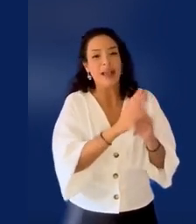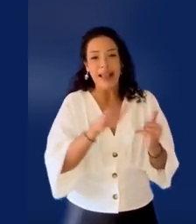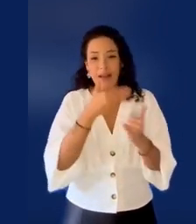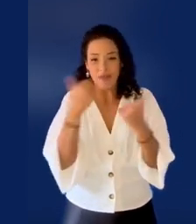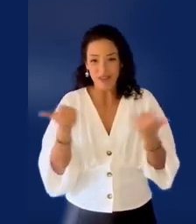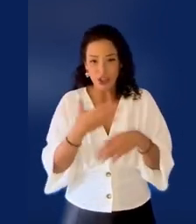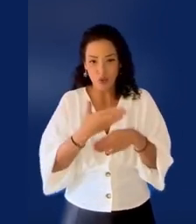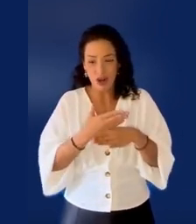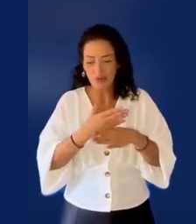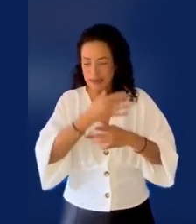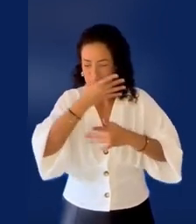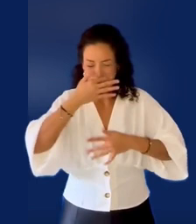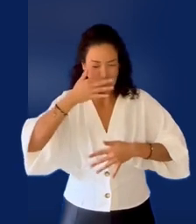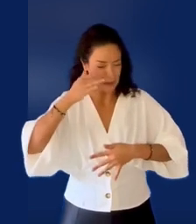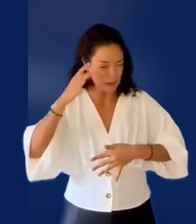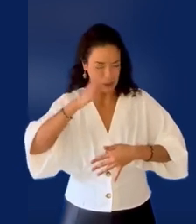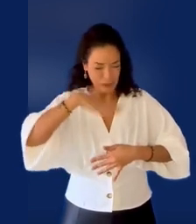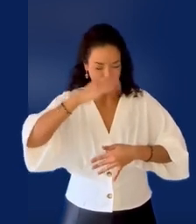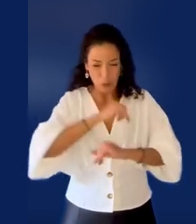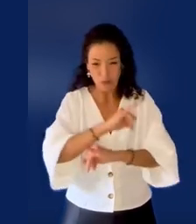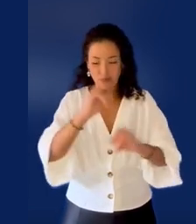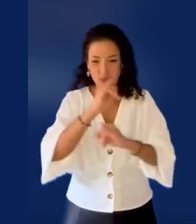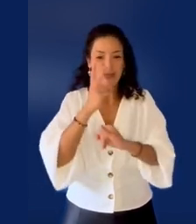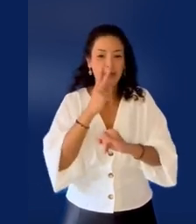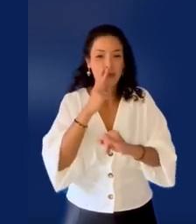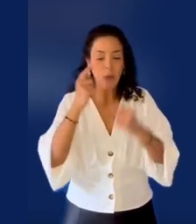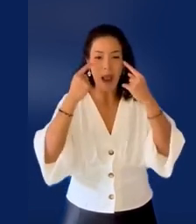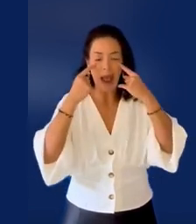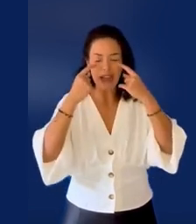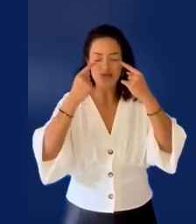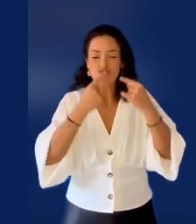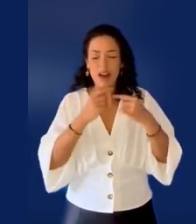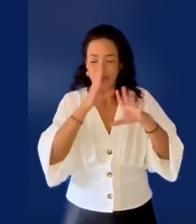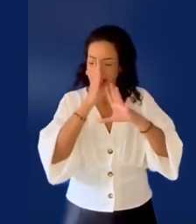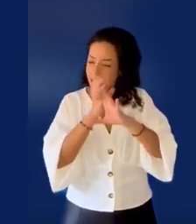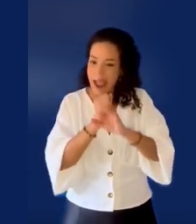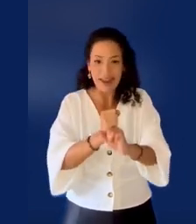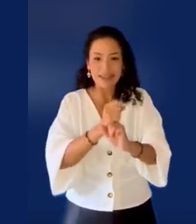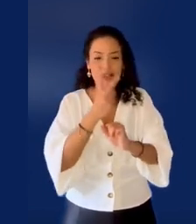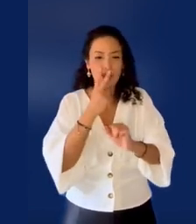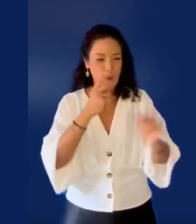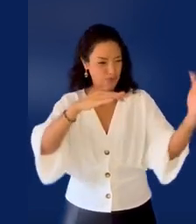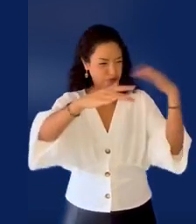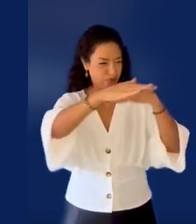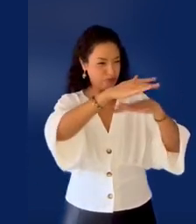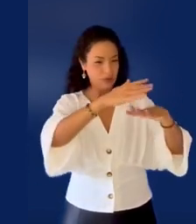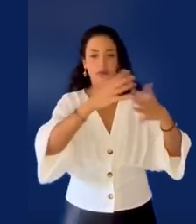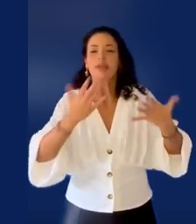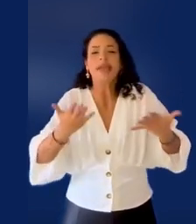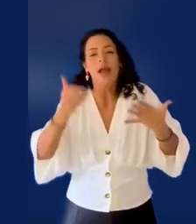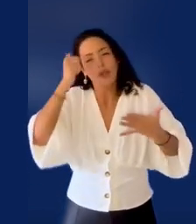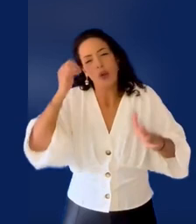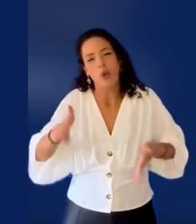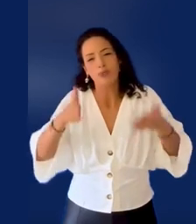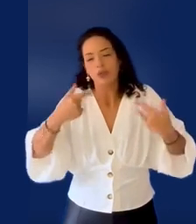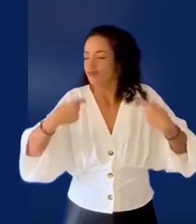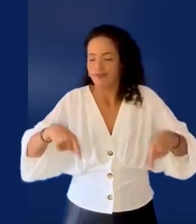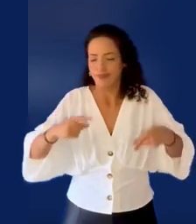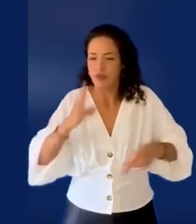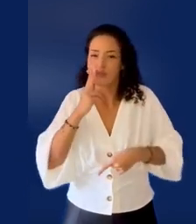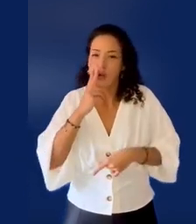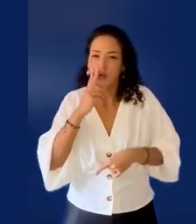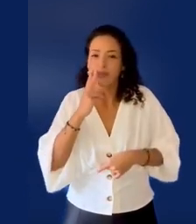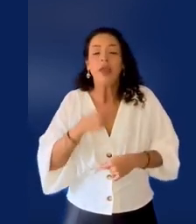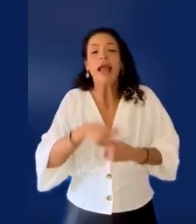of cigarettes and my eyes red from the smoke. I loathed it. Of course, hospitals are now non-smoking and student nurses